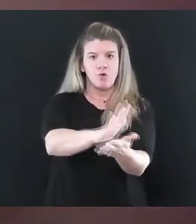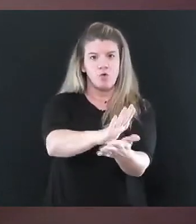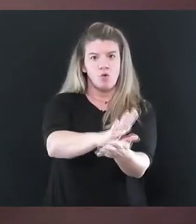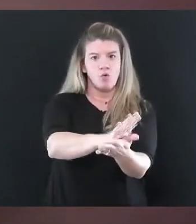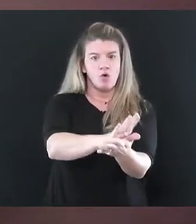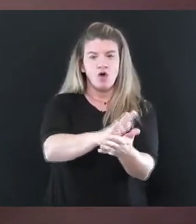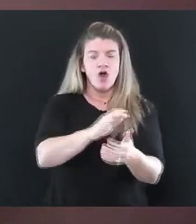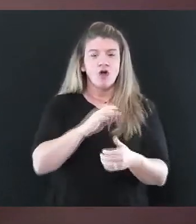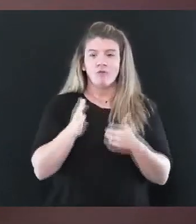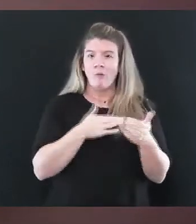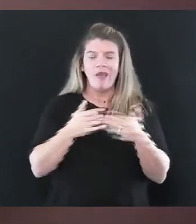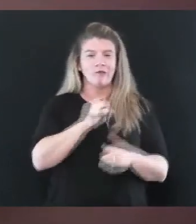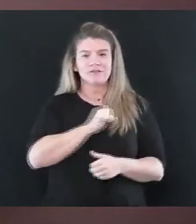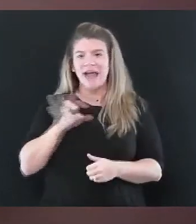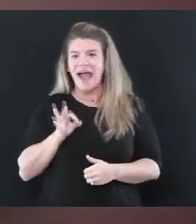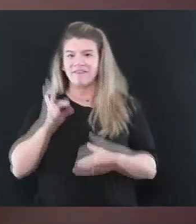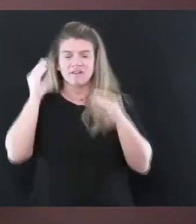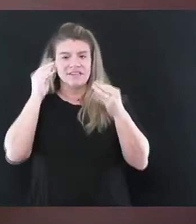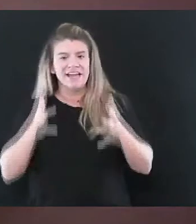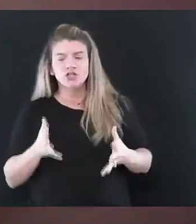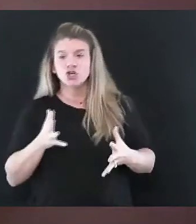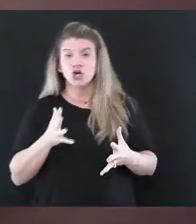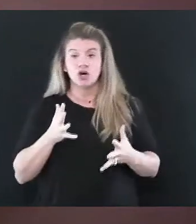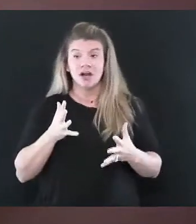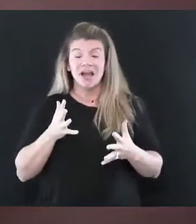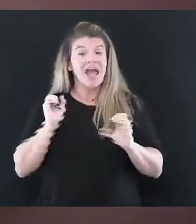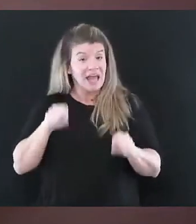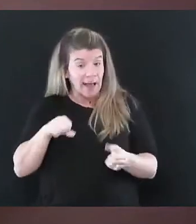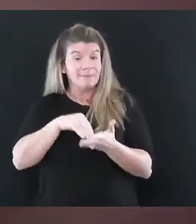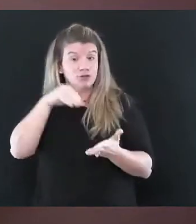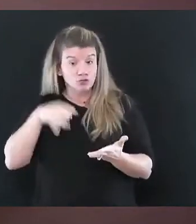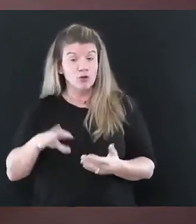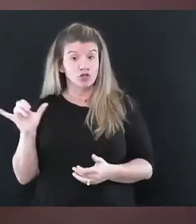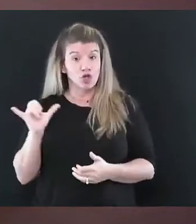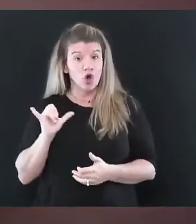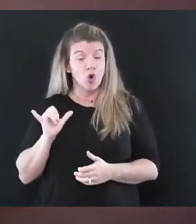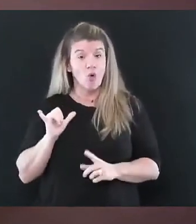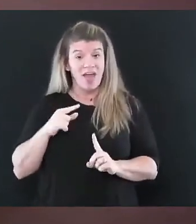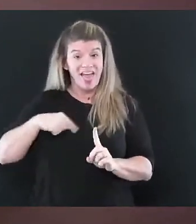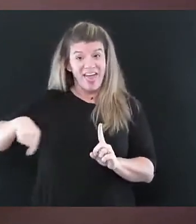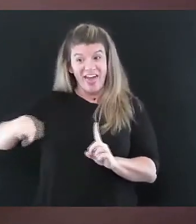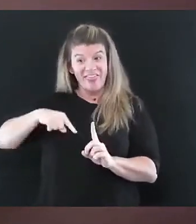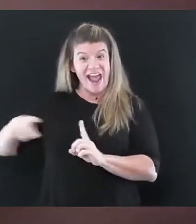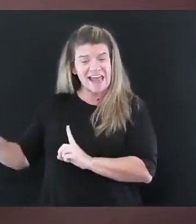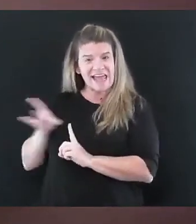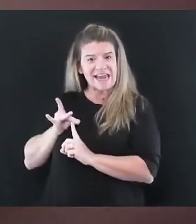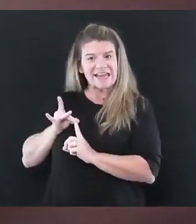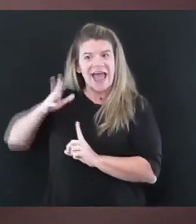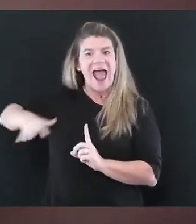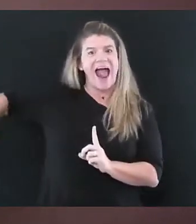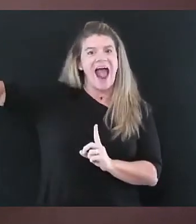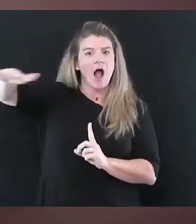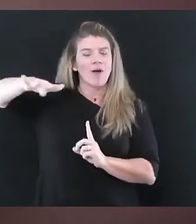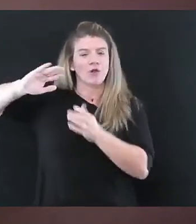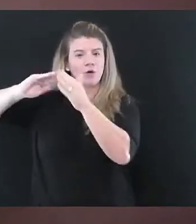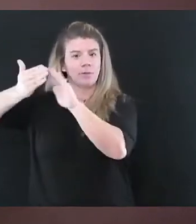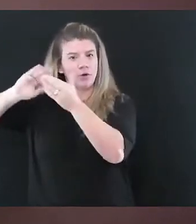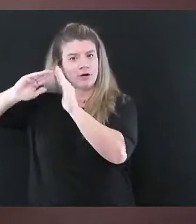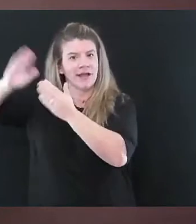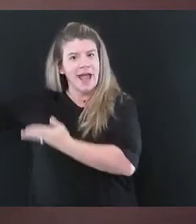or whether it's teachers, or even whether it's students. And a study that we've talked about, the